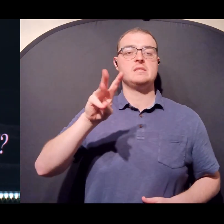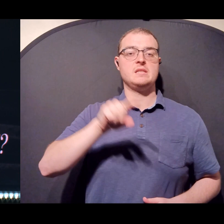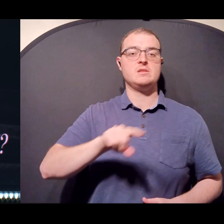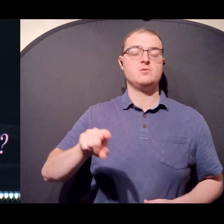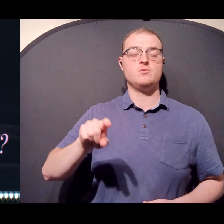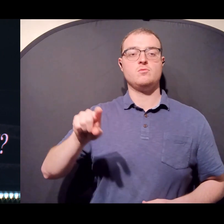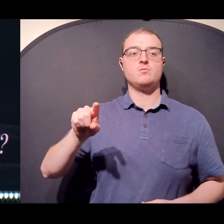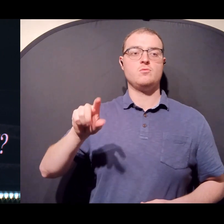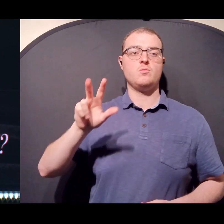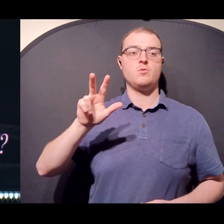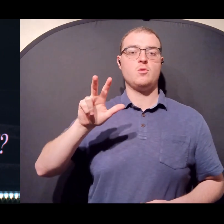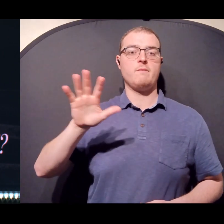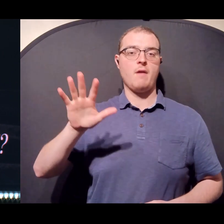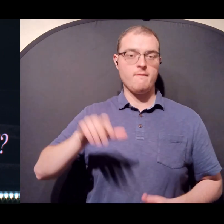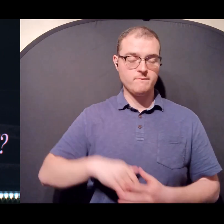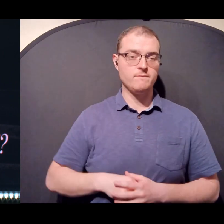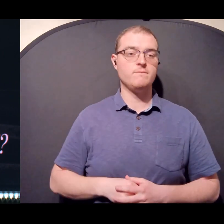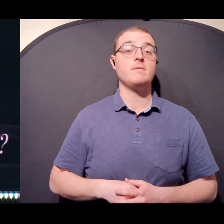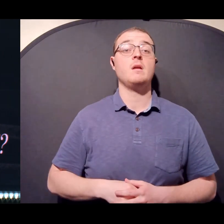Verses 26 to